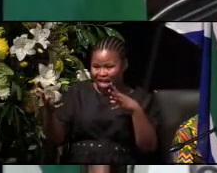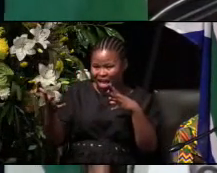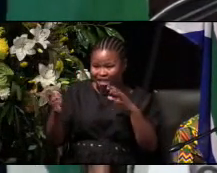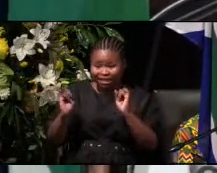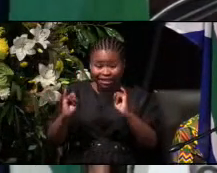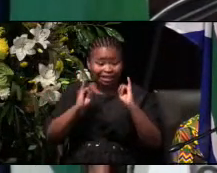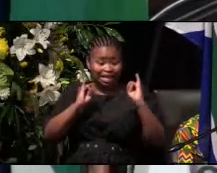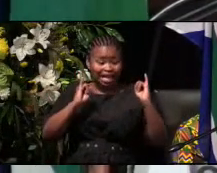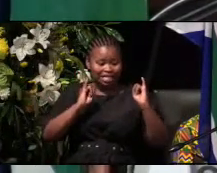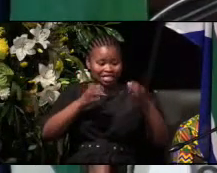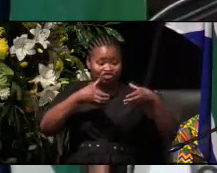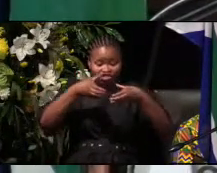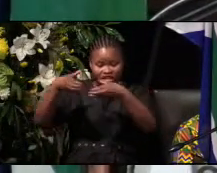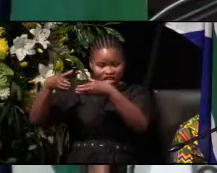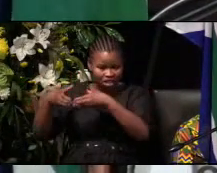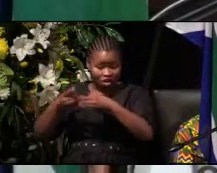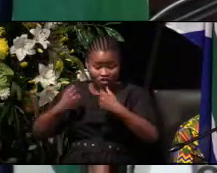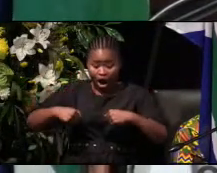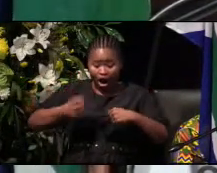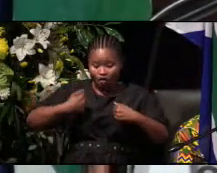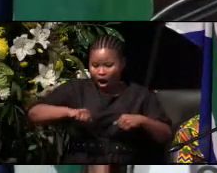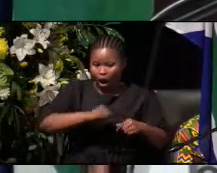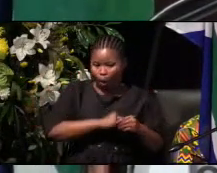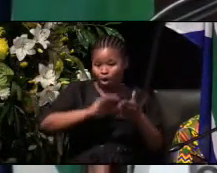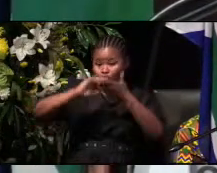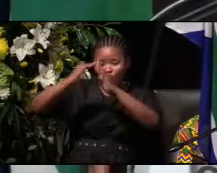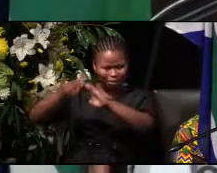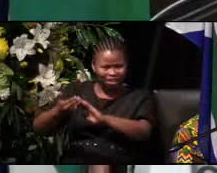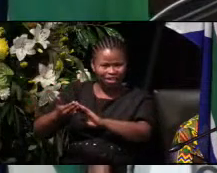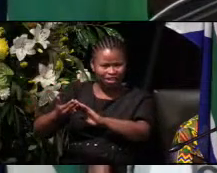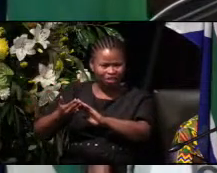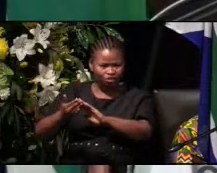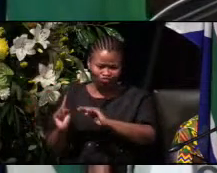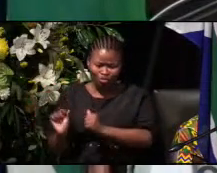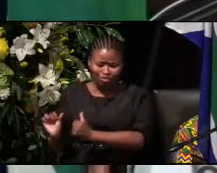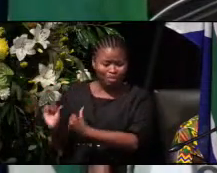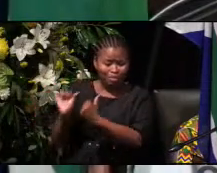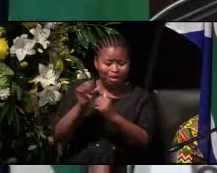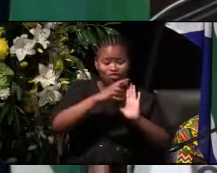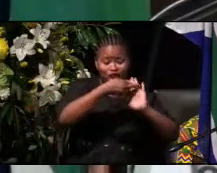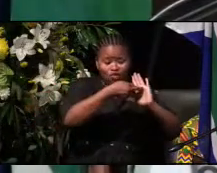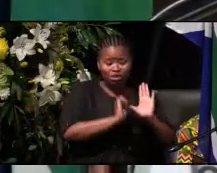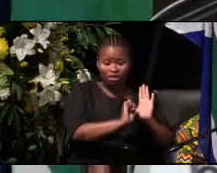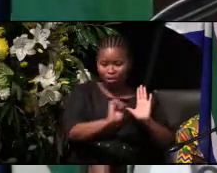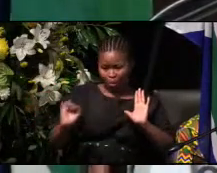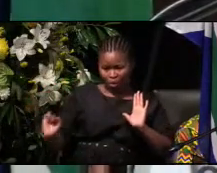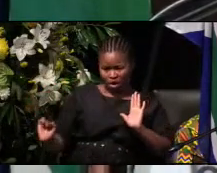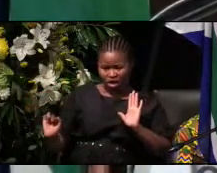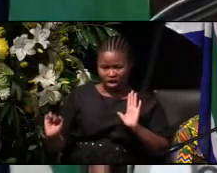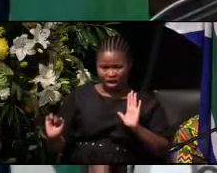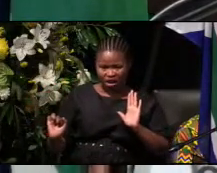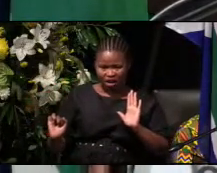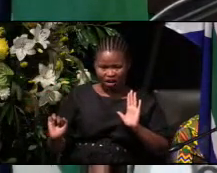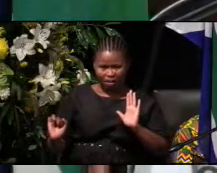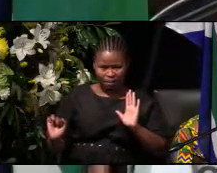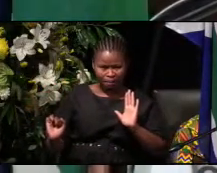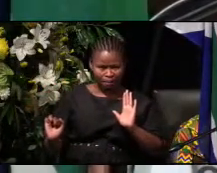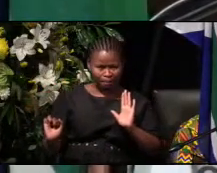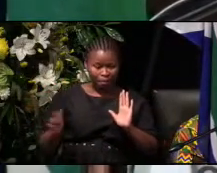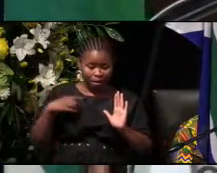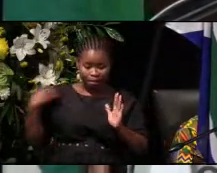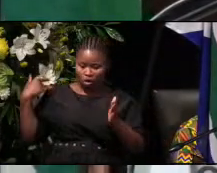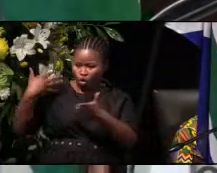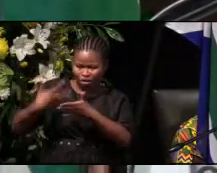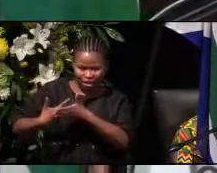critical sectors of our society to return to their roles they have detoured for